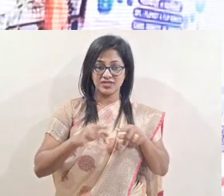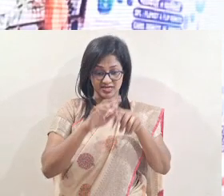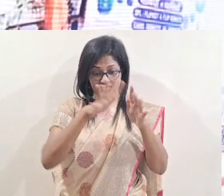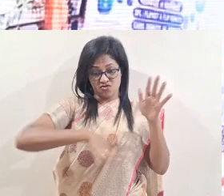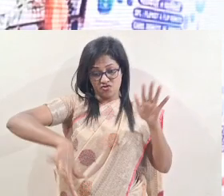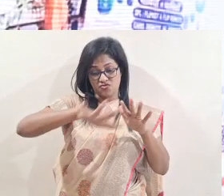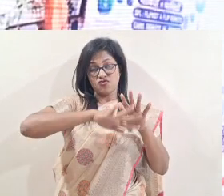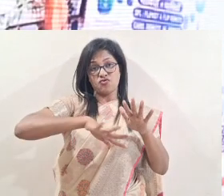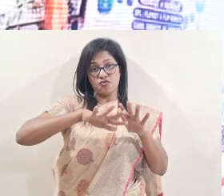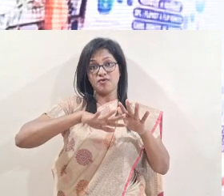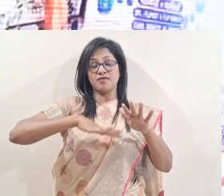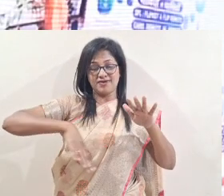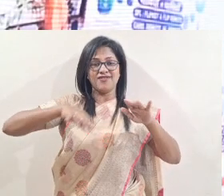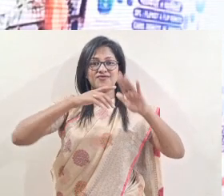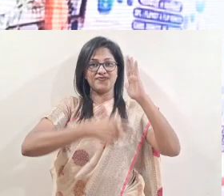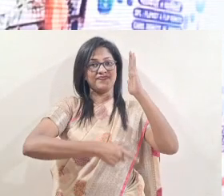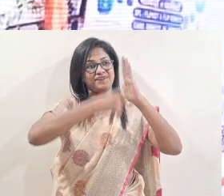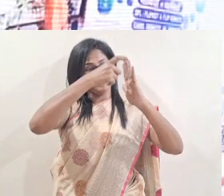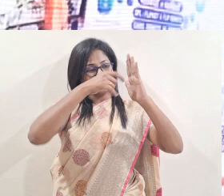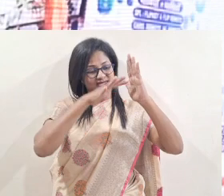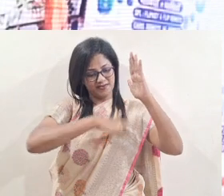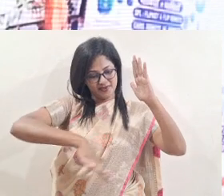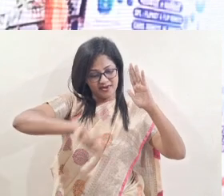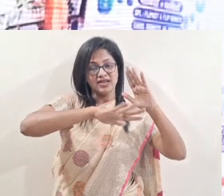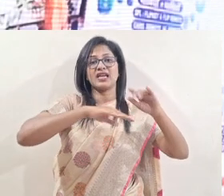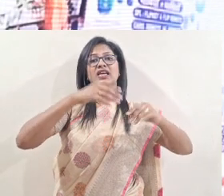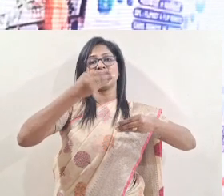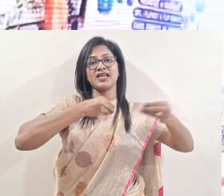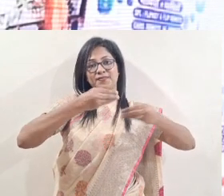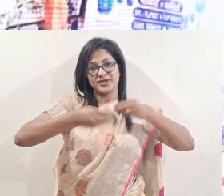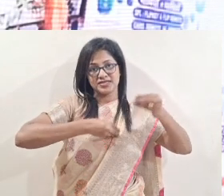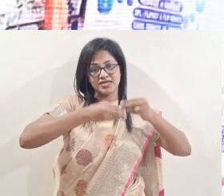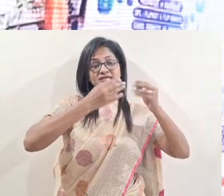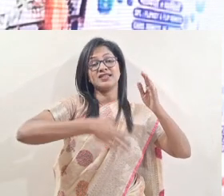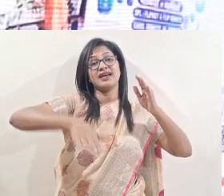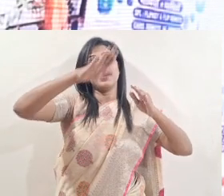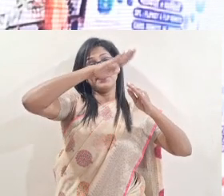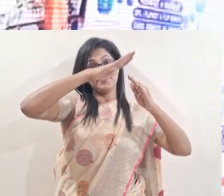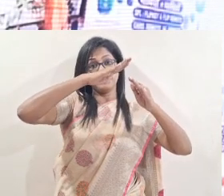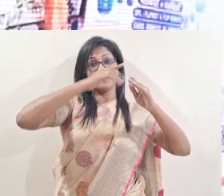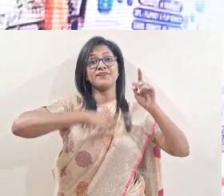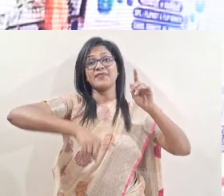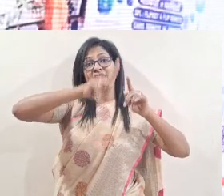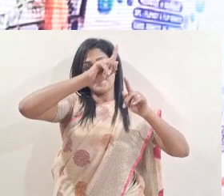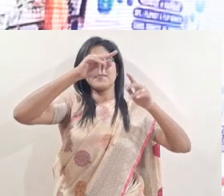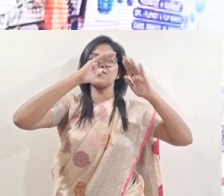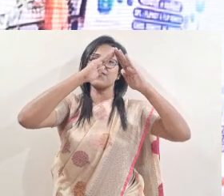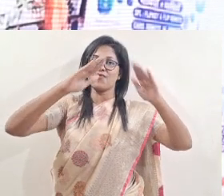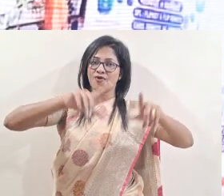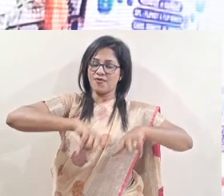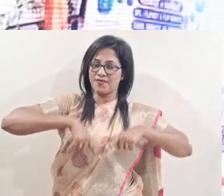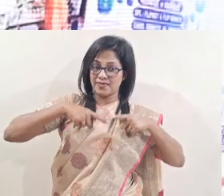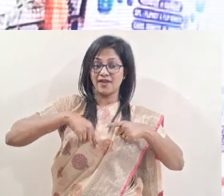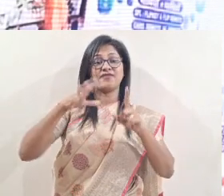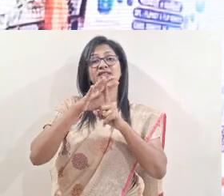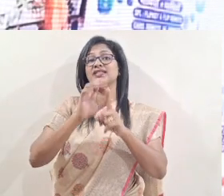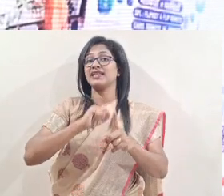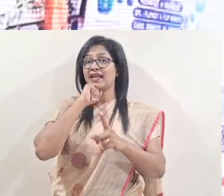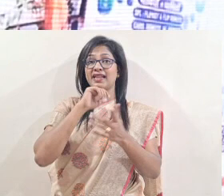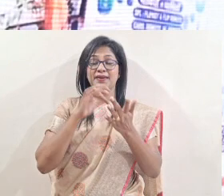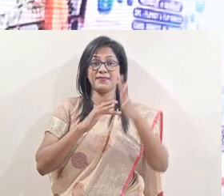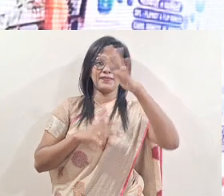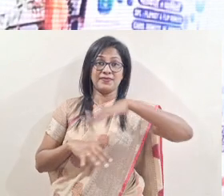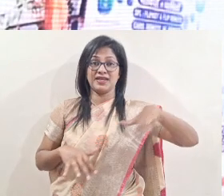as a commercial properties and the upper floors are used for residential purposes. And in Delhi, more than